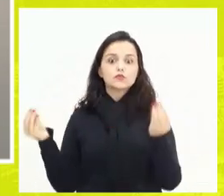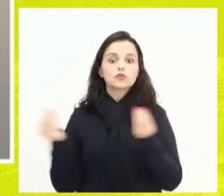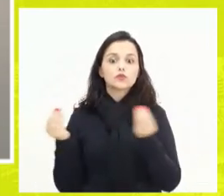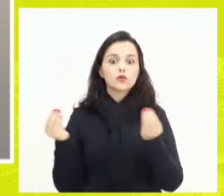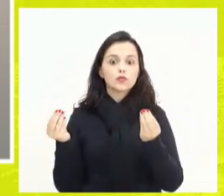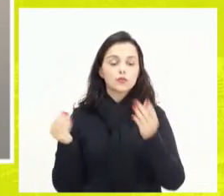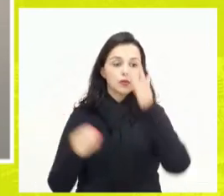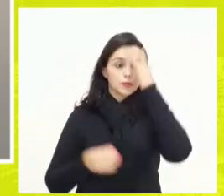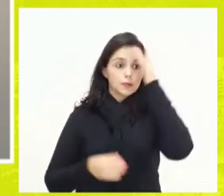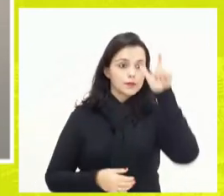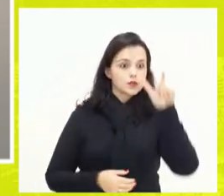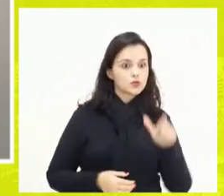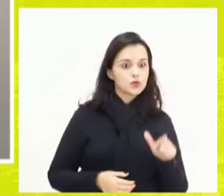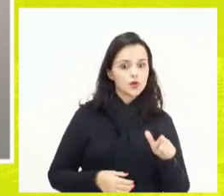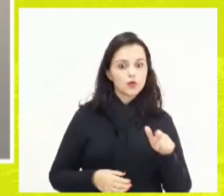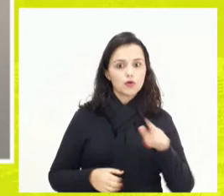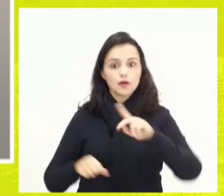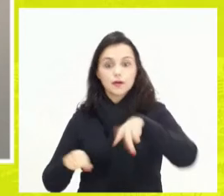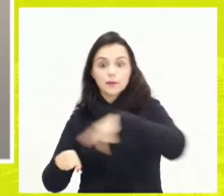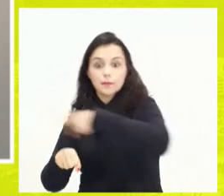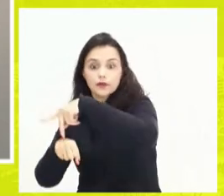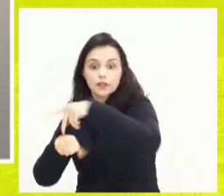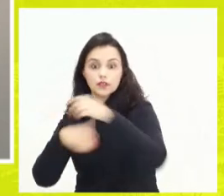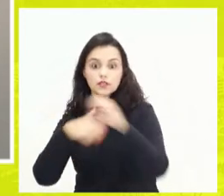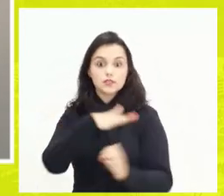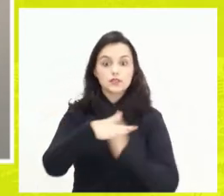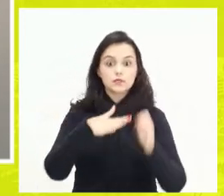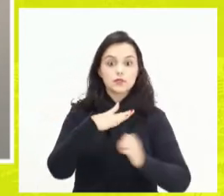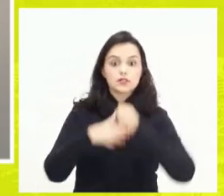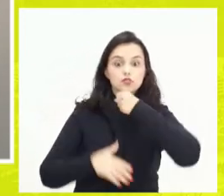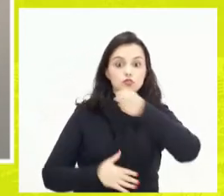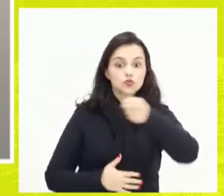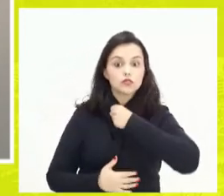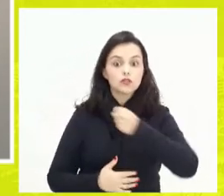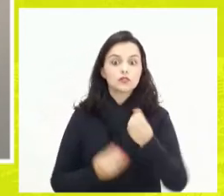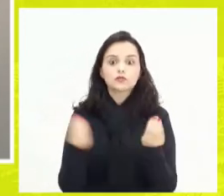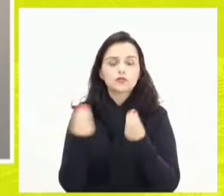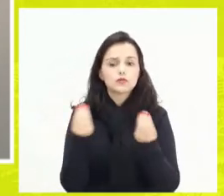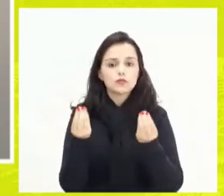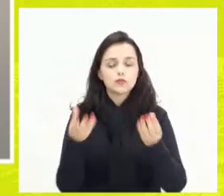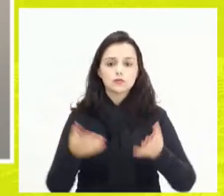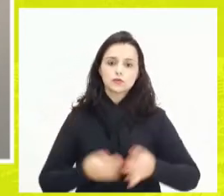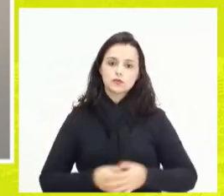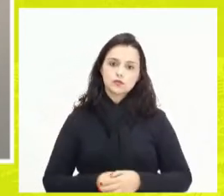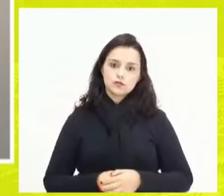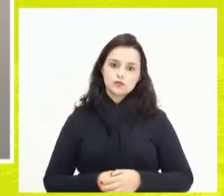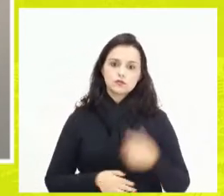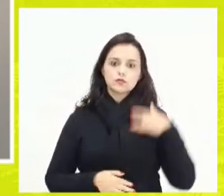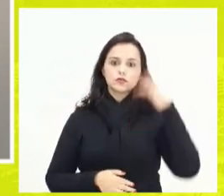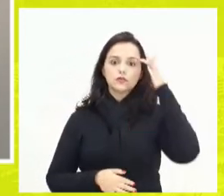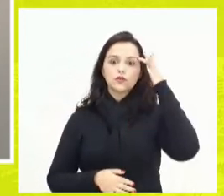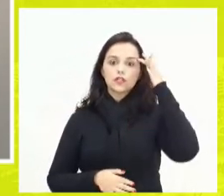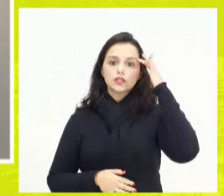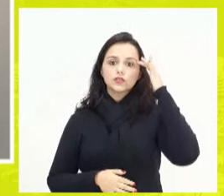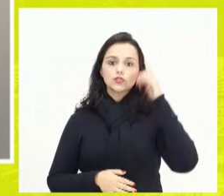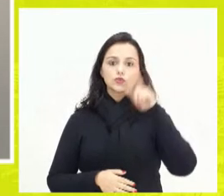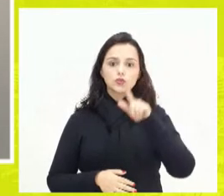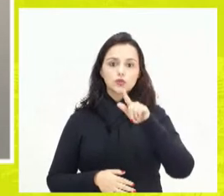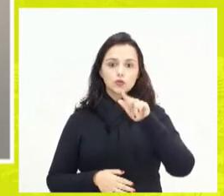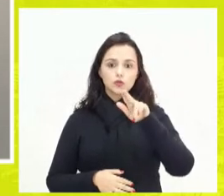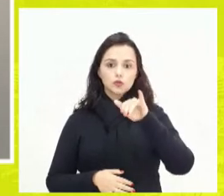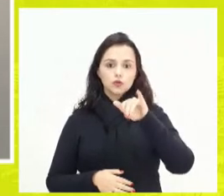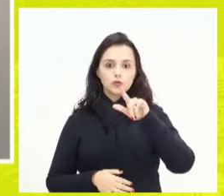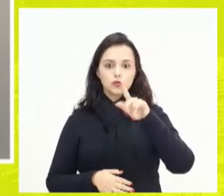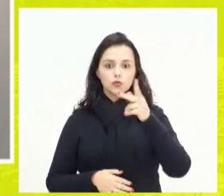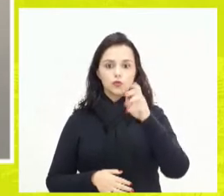this as an individual as a journalist as a country as a company that makes journalism